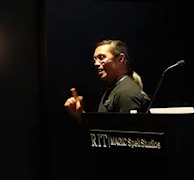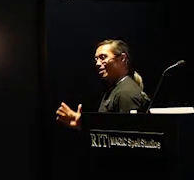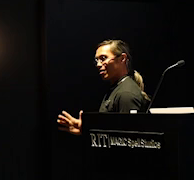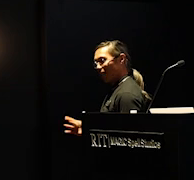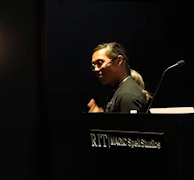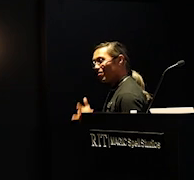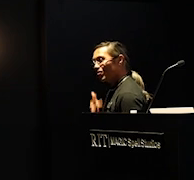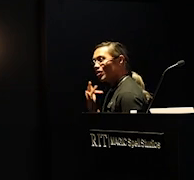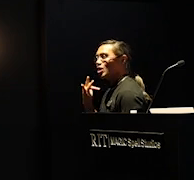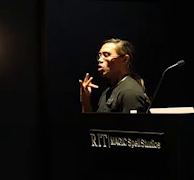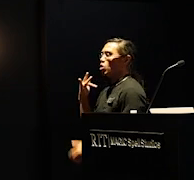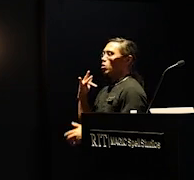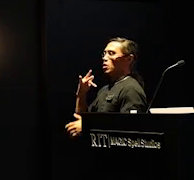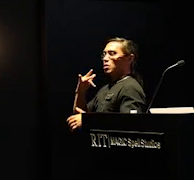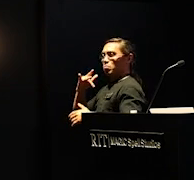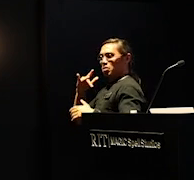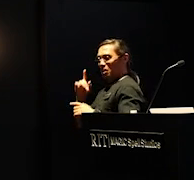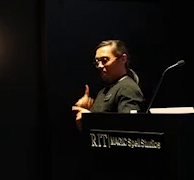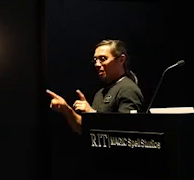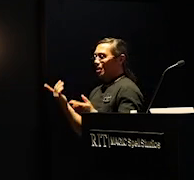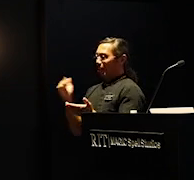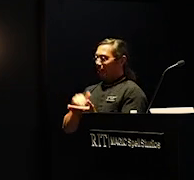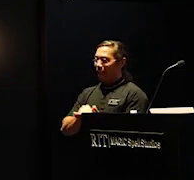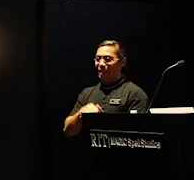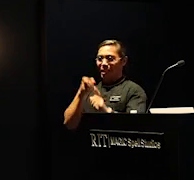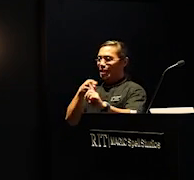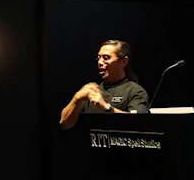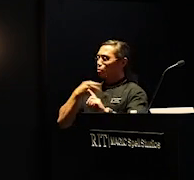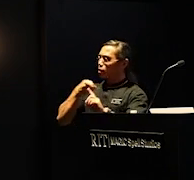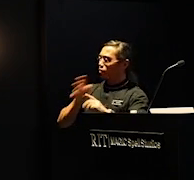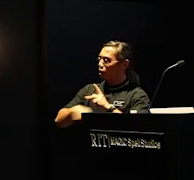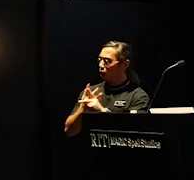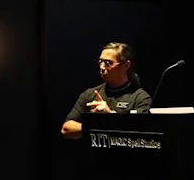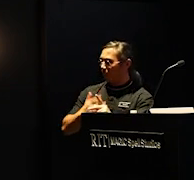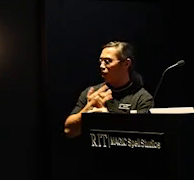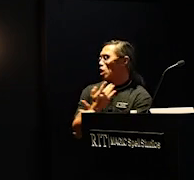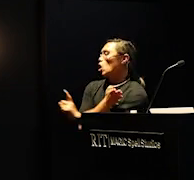something where they can feel different away from all that stuff. And that's what a restaurant tends to be.